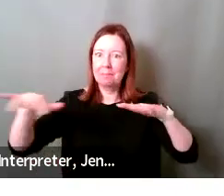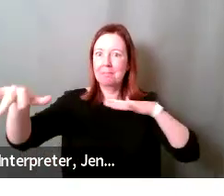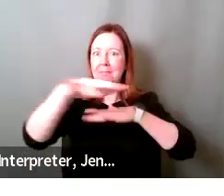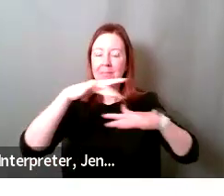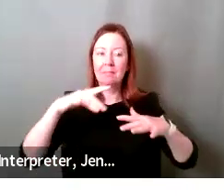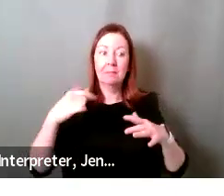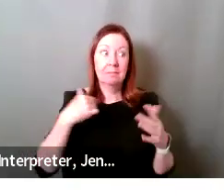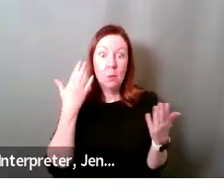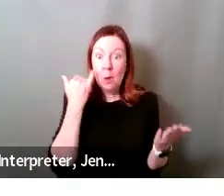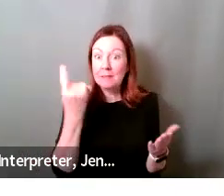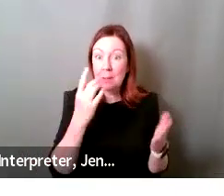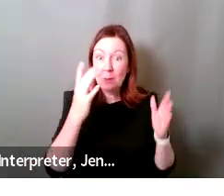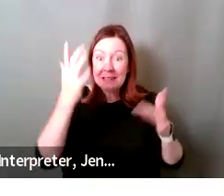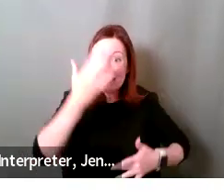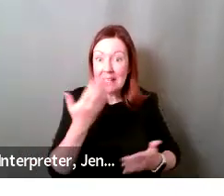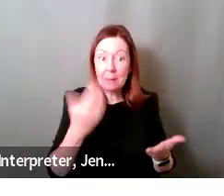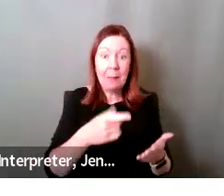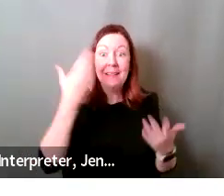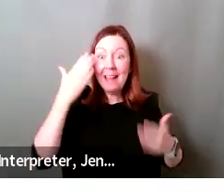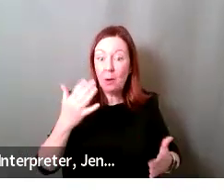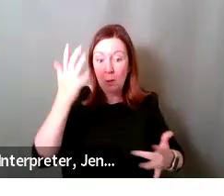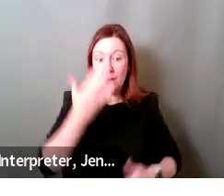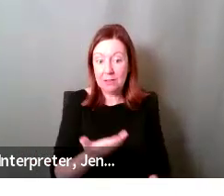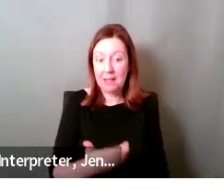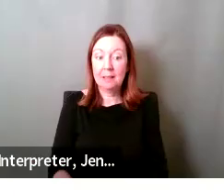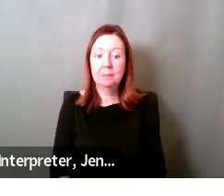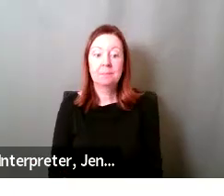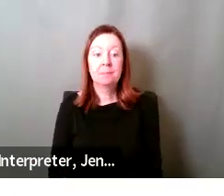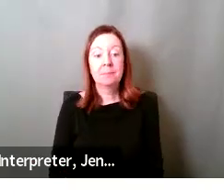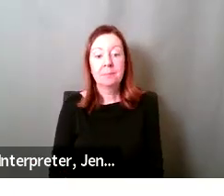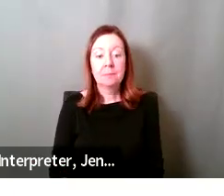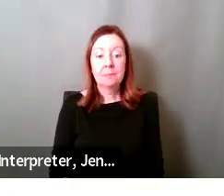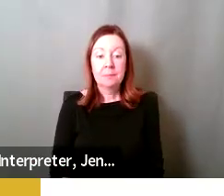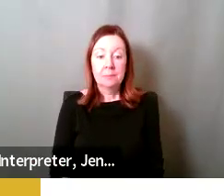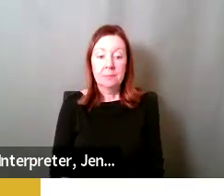they are sick. They may not even know that they are sick.